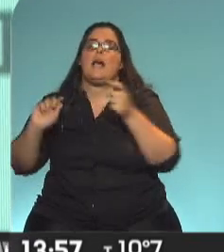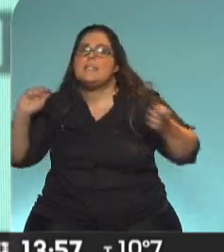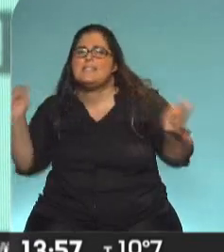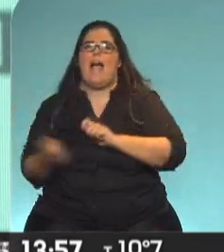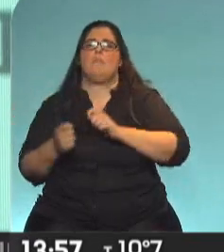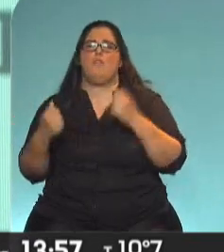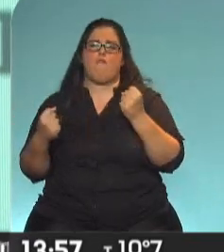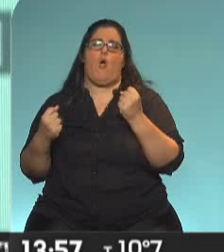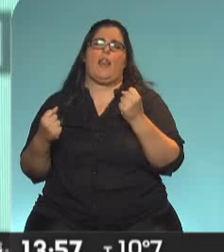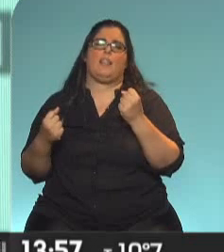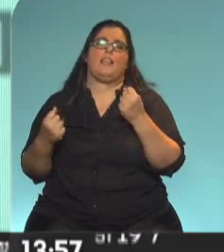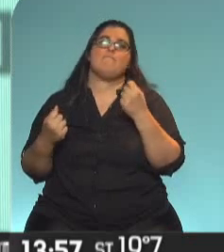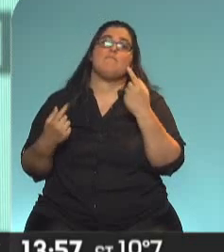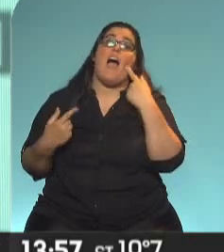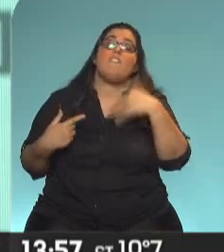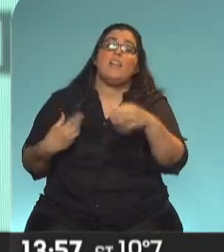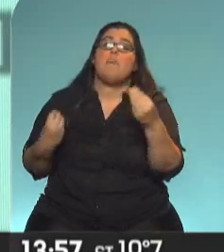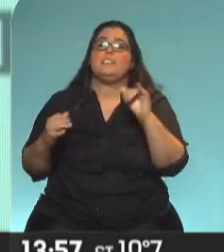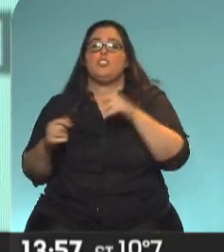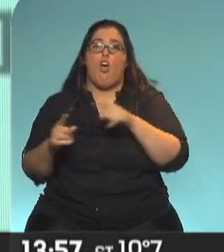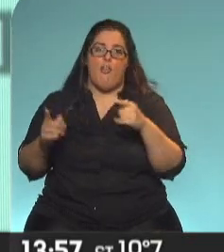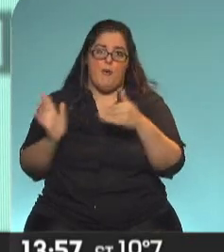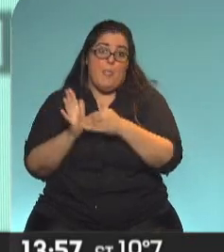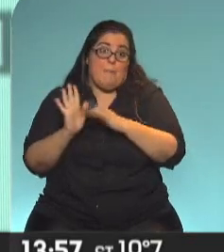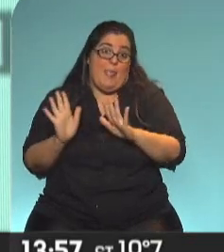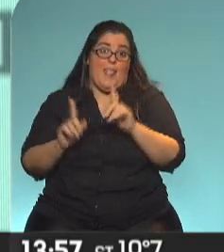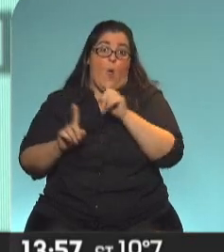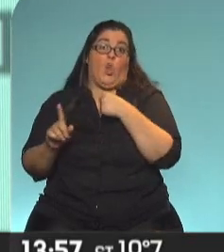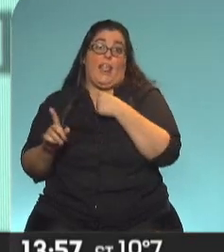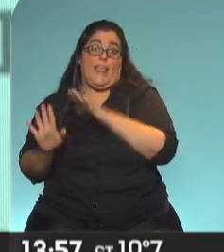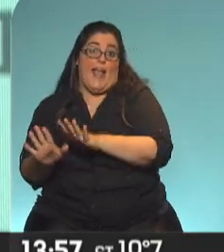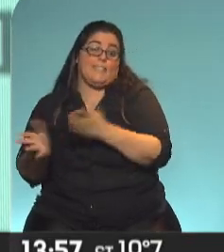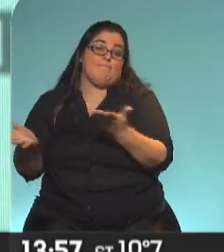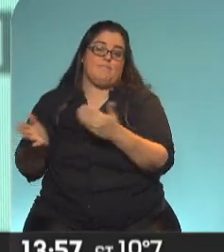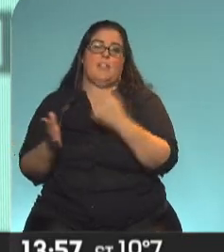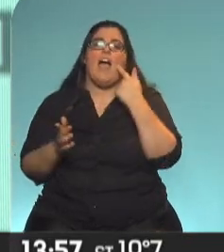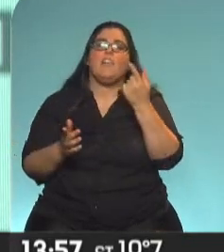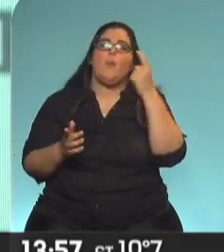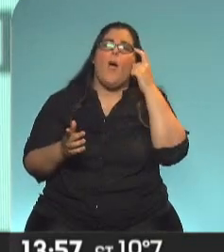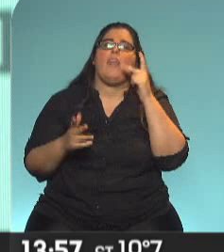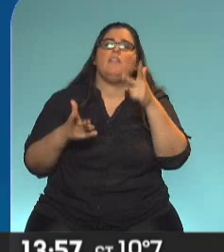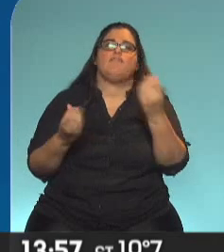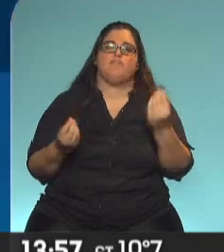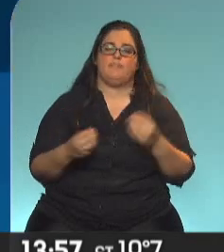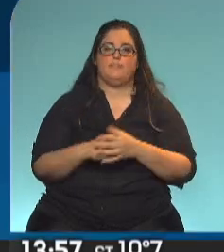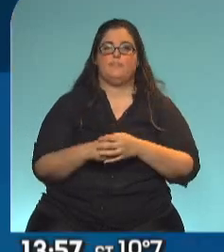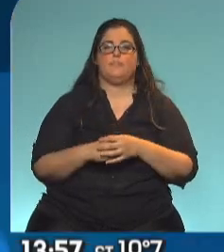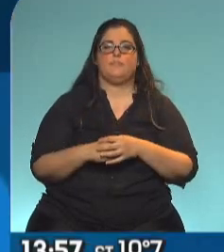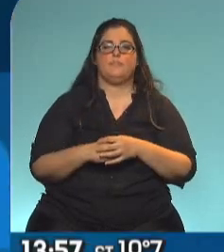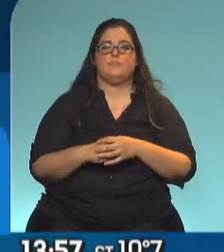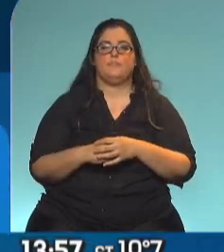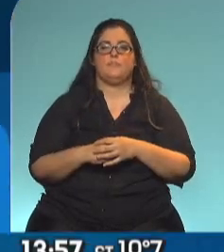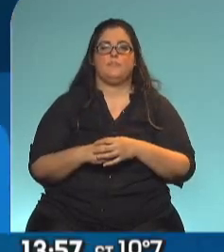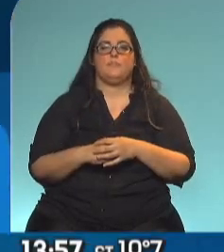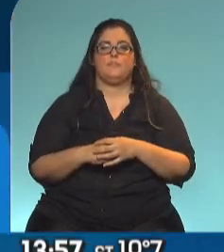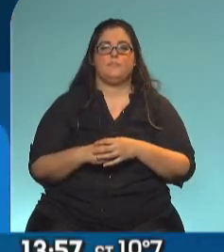van a venir? O veremos si esto sucede. Vamos a escuchar lo que decía Biden. The team meets this